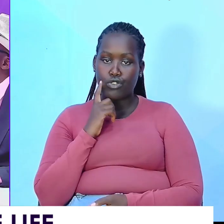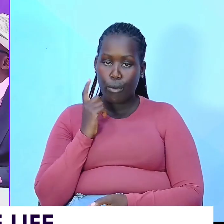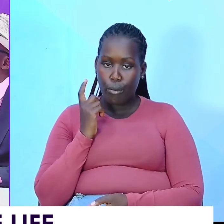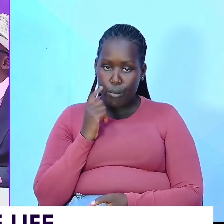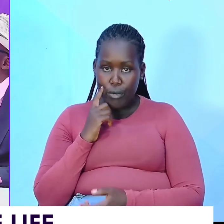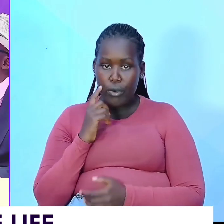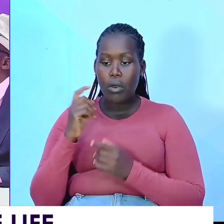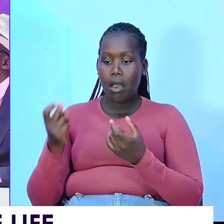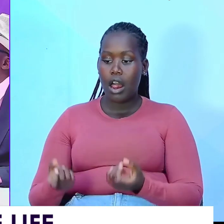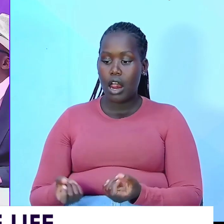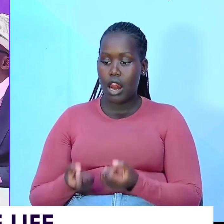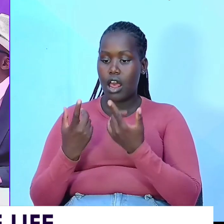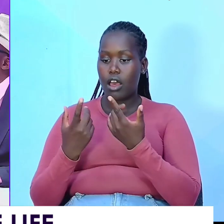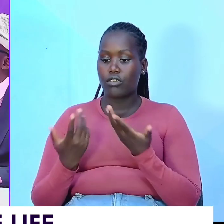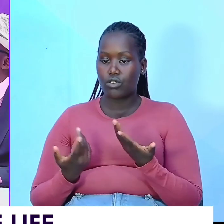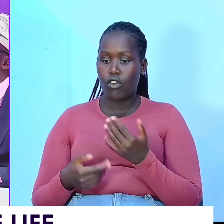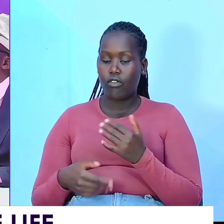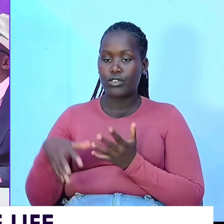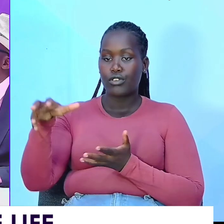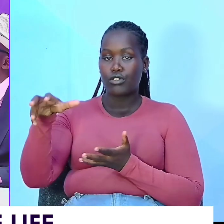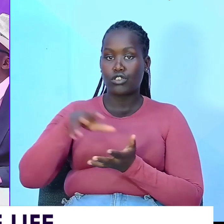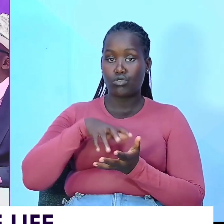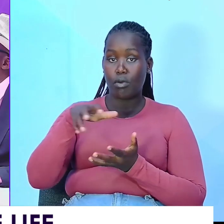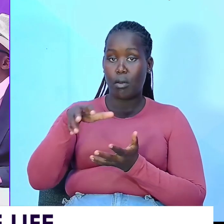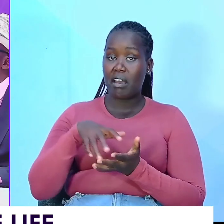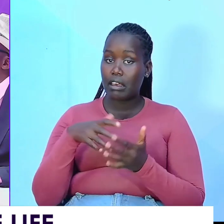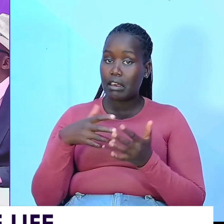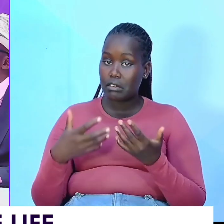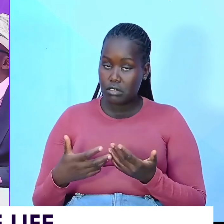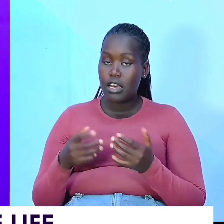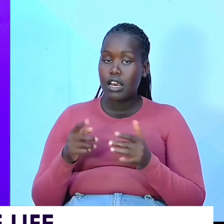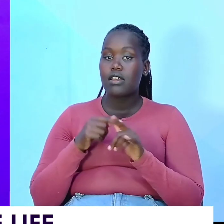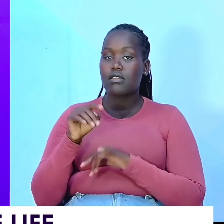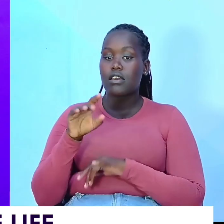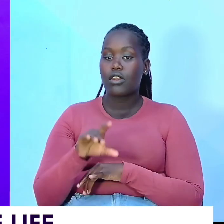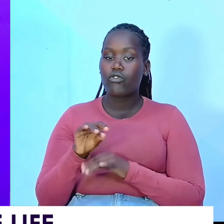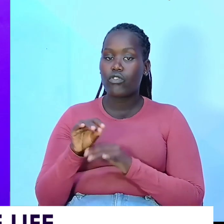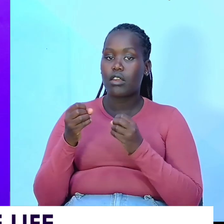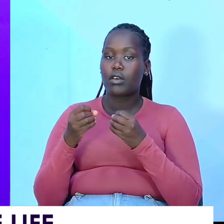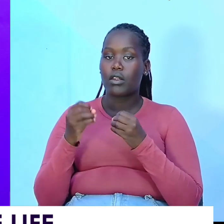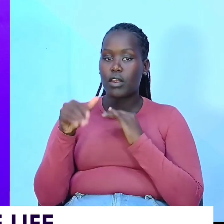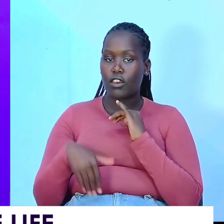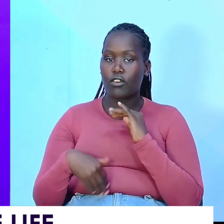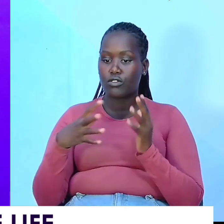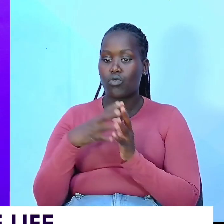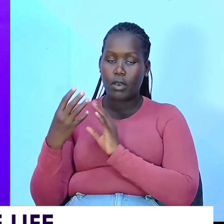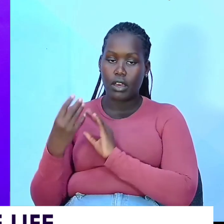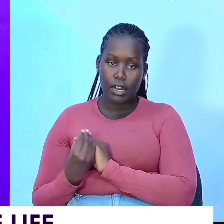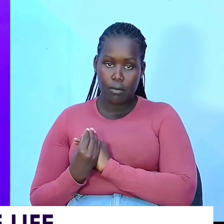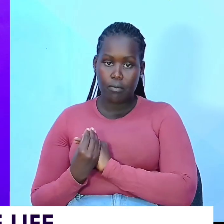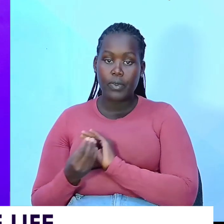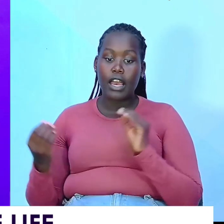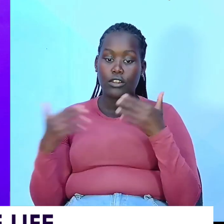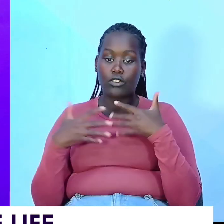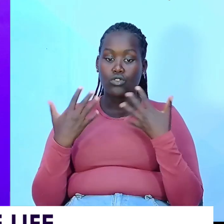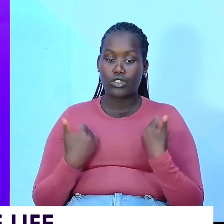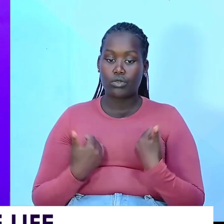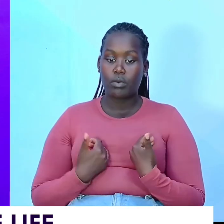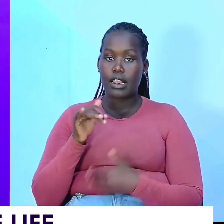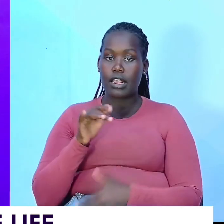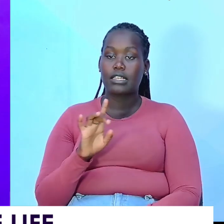launch of a supermarket or something, and you find many youths attending. It shocks many Nairobians